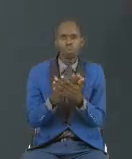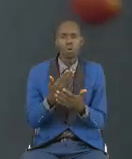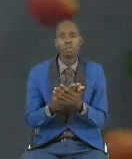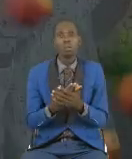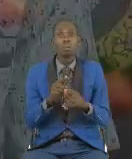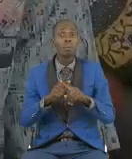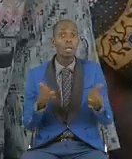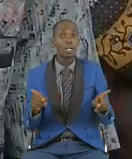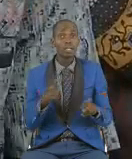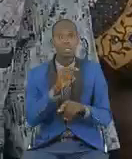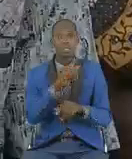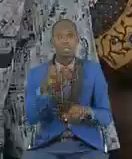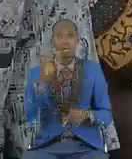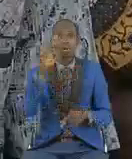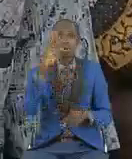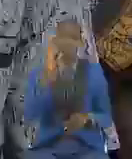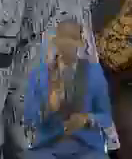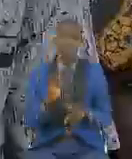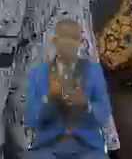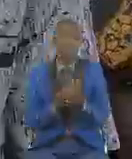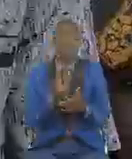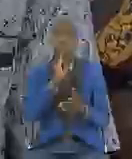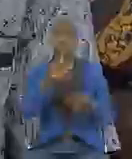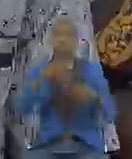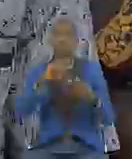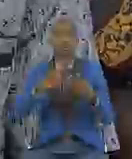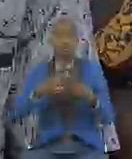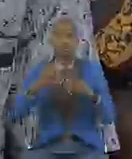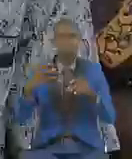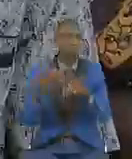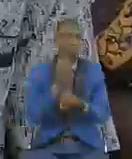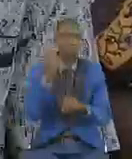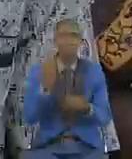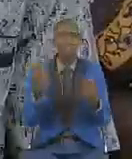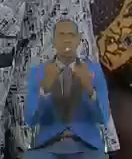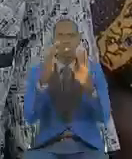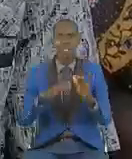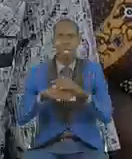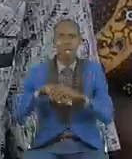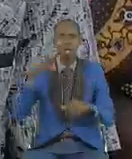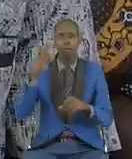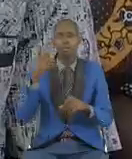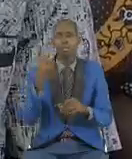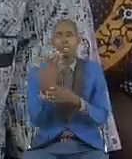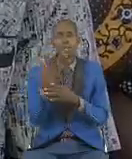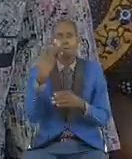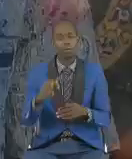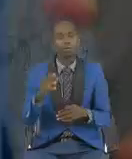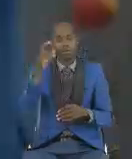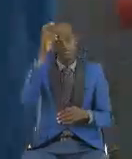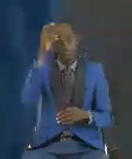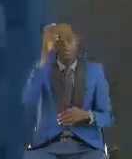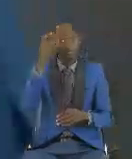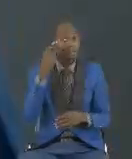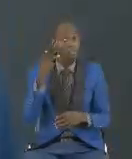the preacher that is going to snatch the sinner out of the hand of the devil, my, he needs courage.